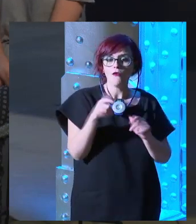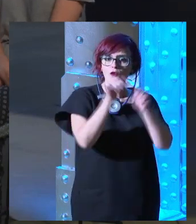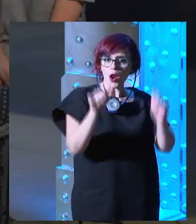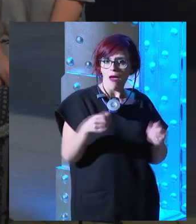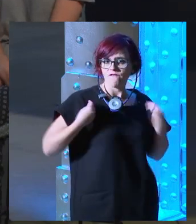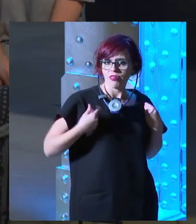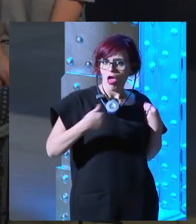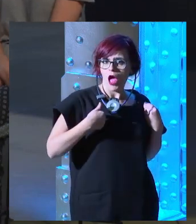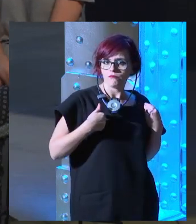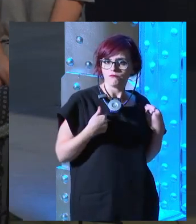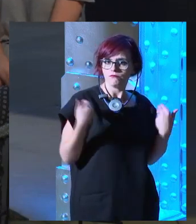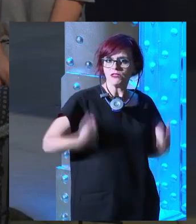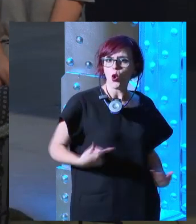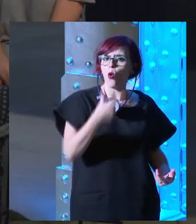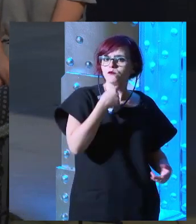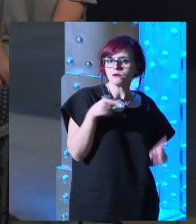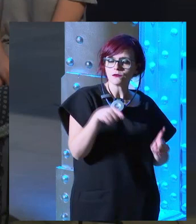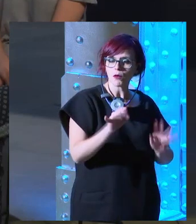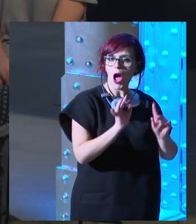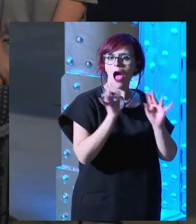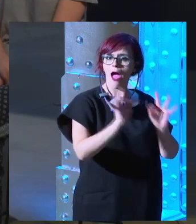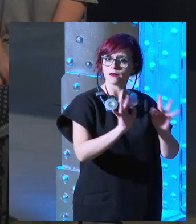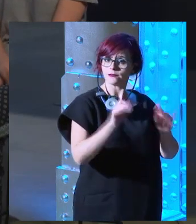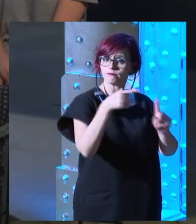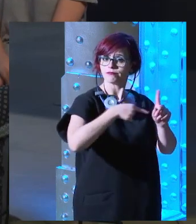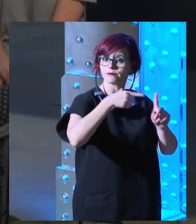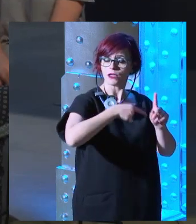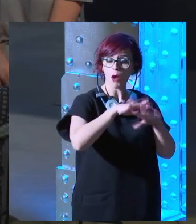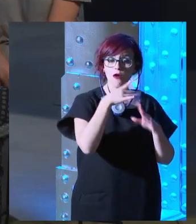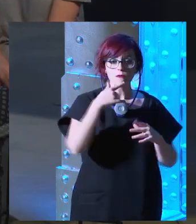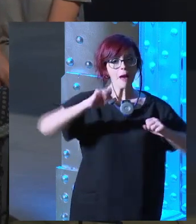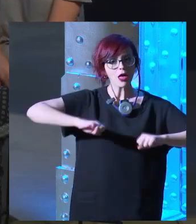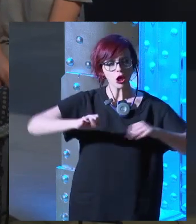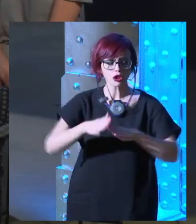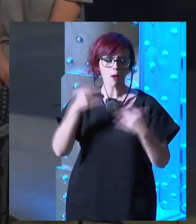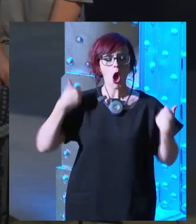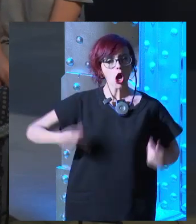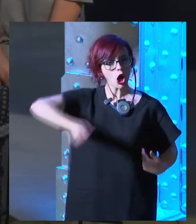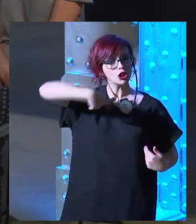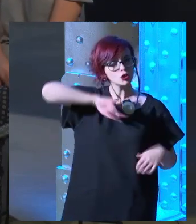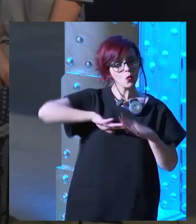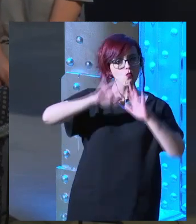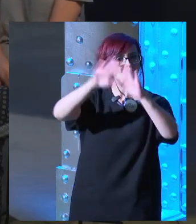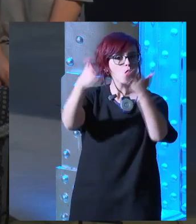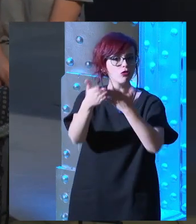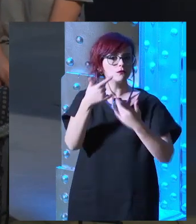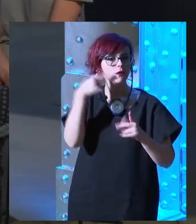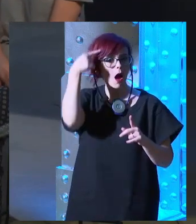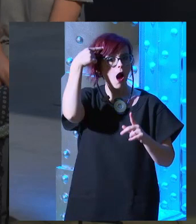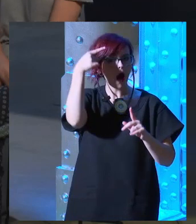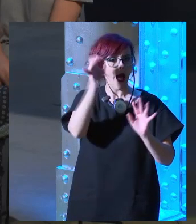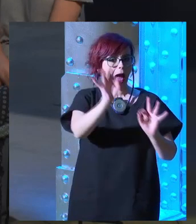like, especially as we get older, we develop, ideas about ourselves and the world, and we don't always want to change them, but we have